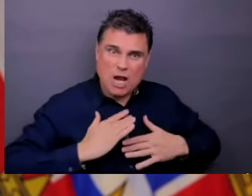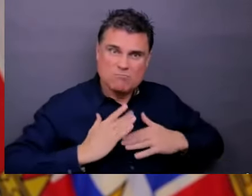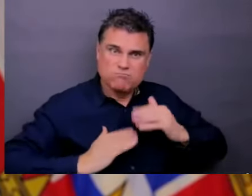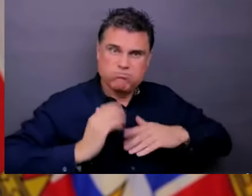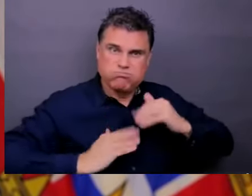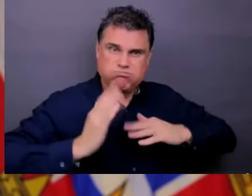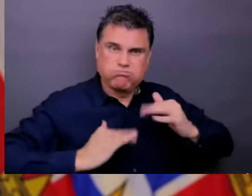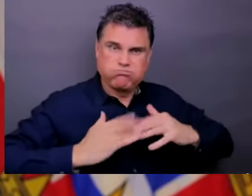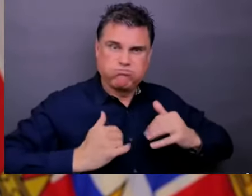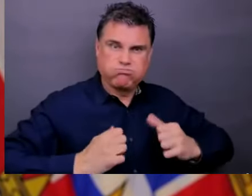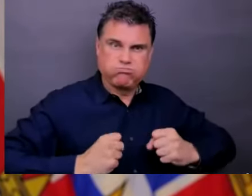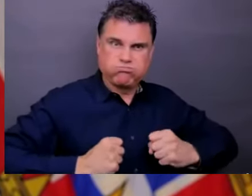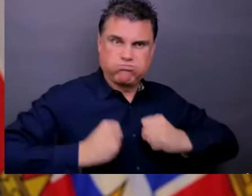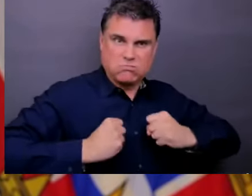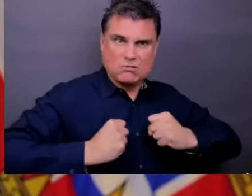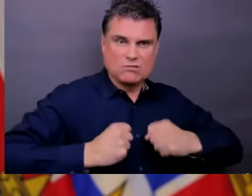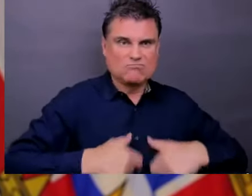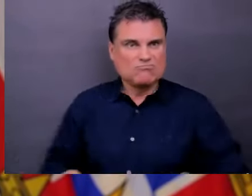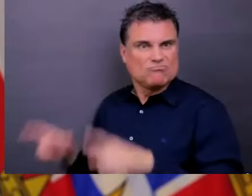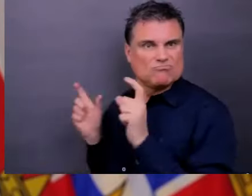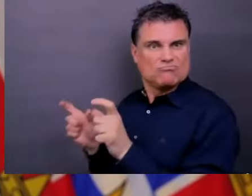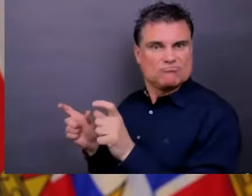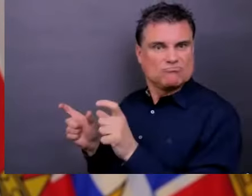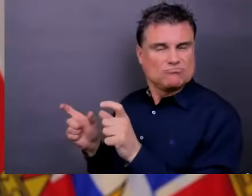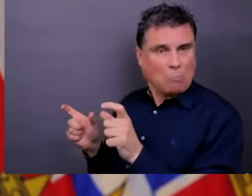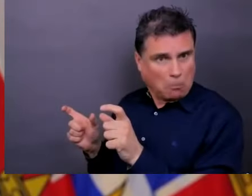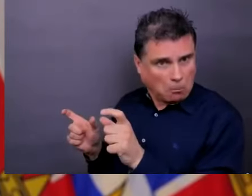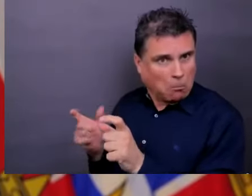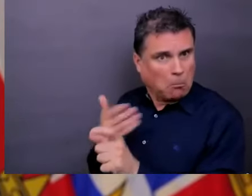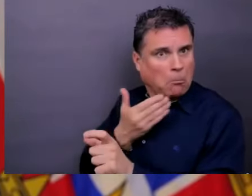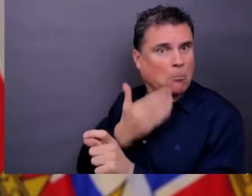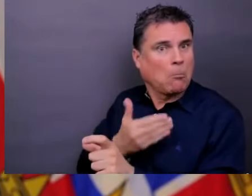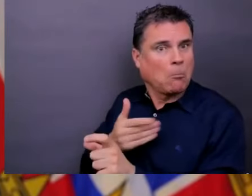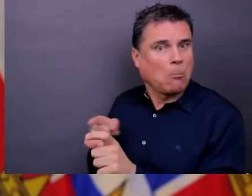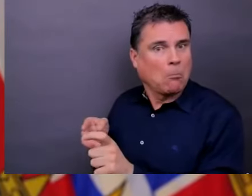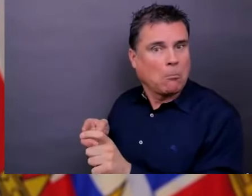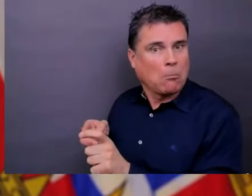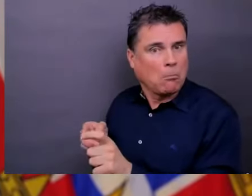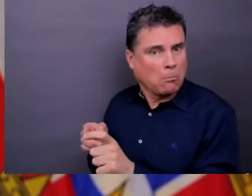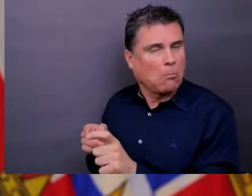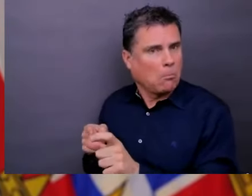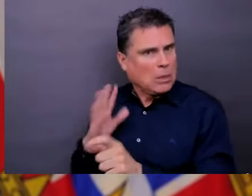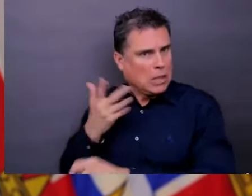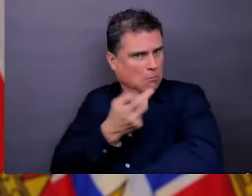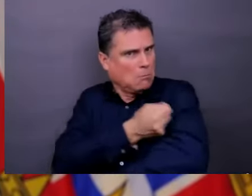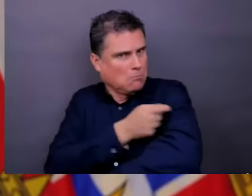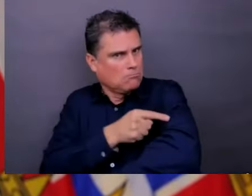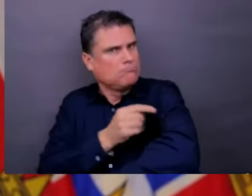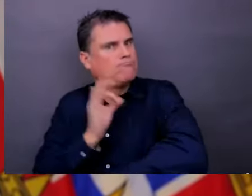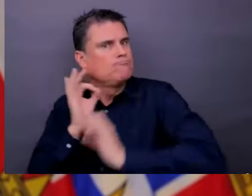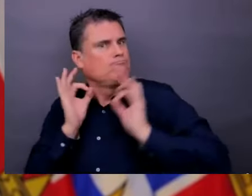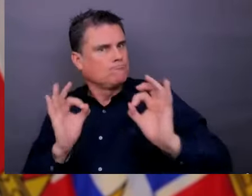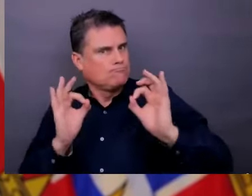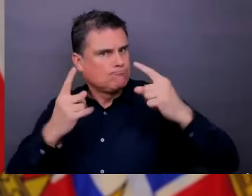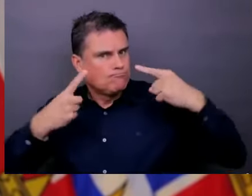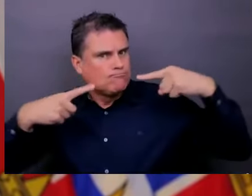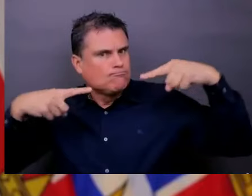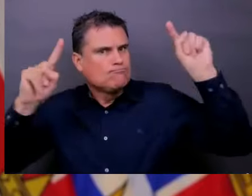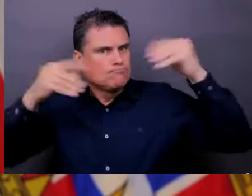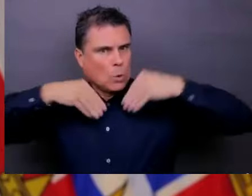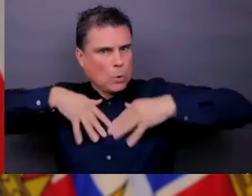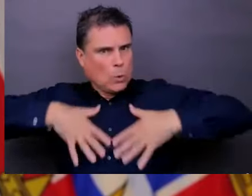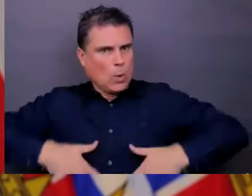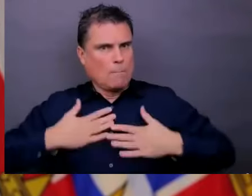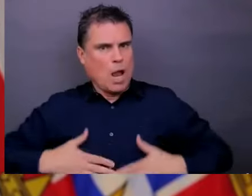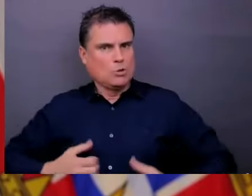incredibly exciting and positive news that we have this very high level of protection in seniors here in BC from